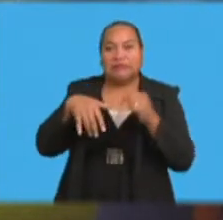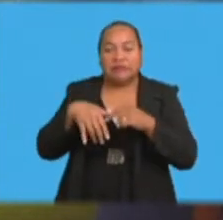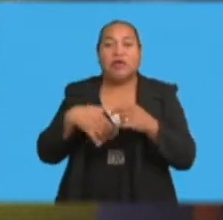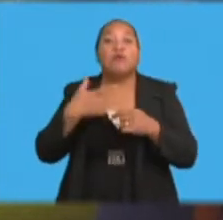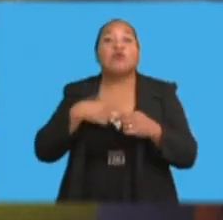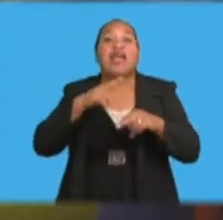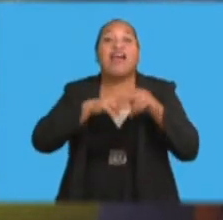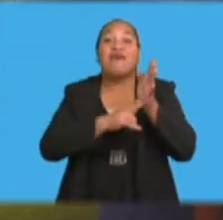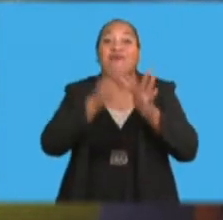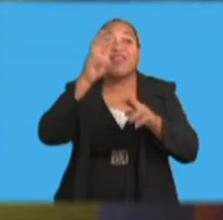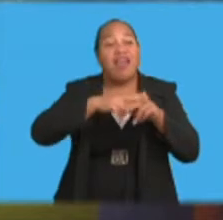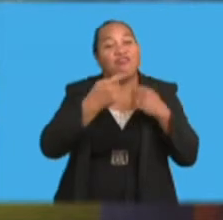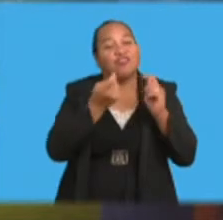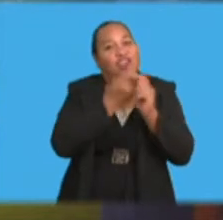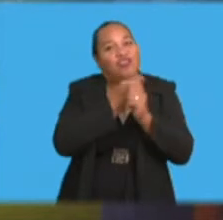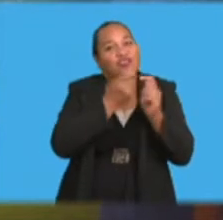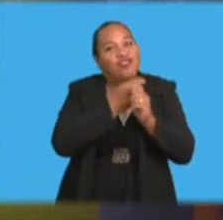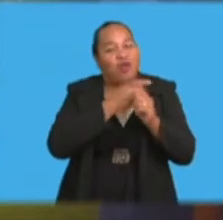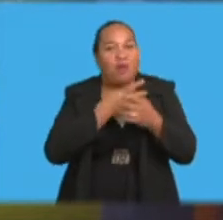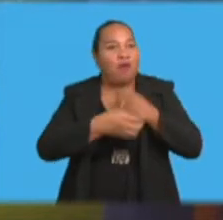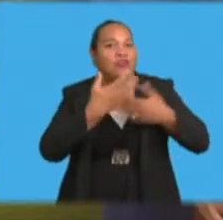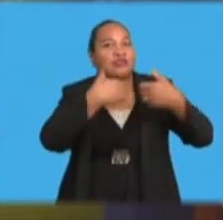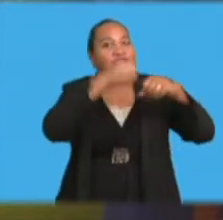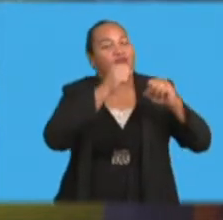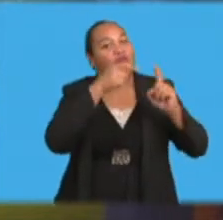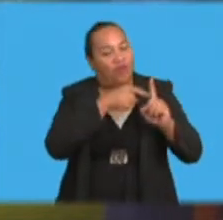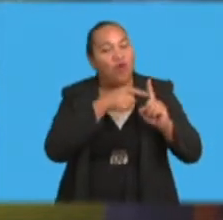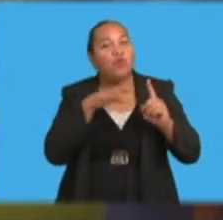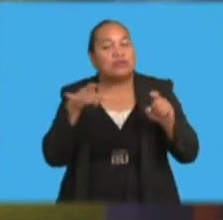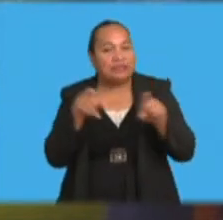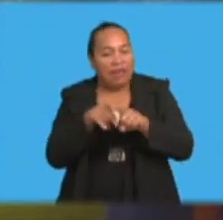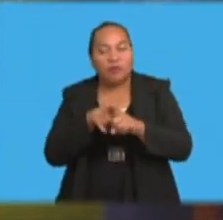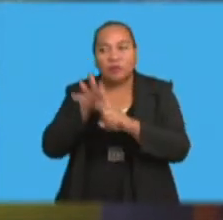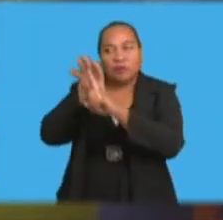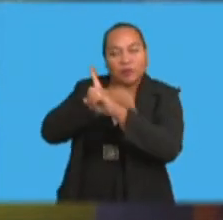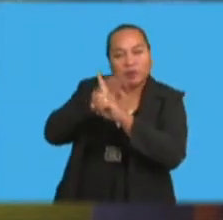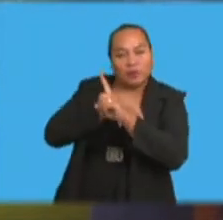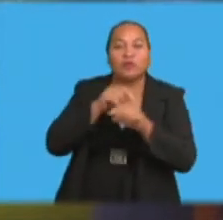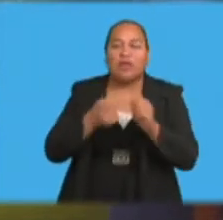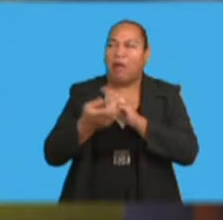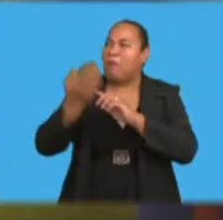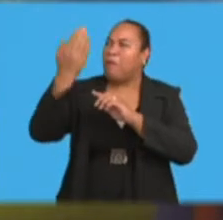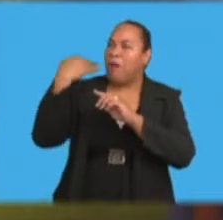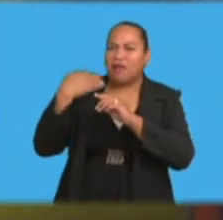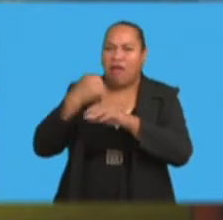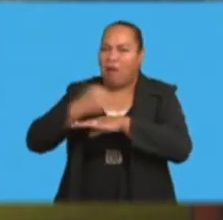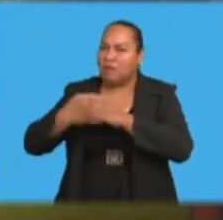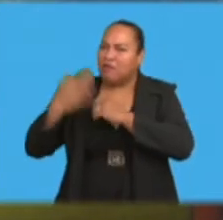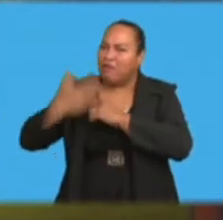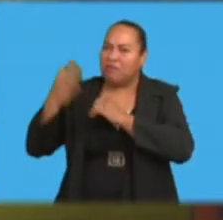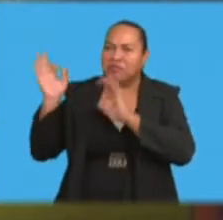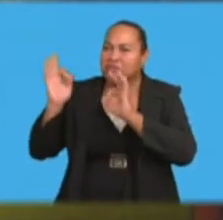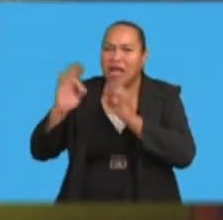National Provident Fund reform. Having Madam Speaker, successive past governments neither had the political will nor